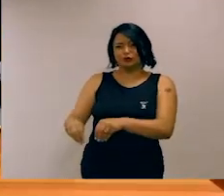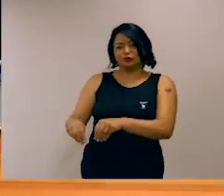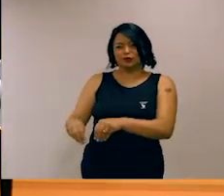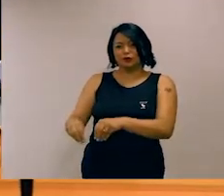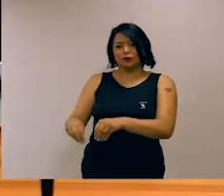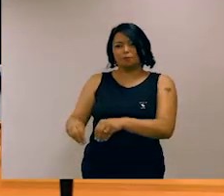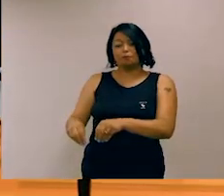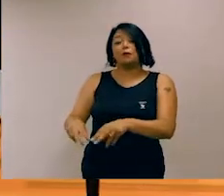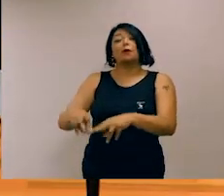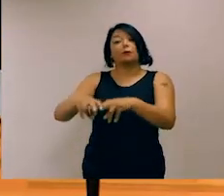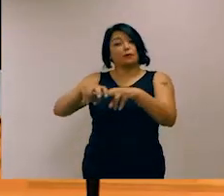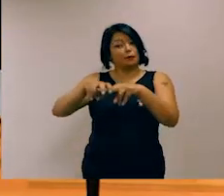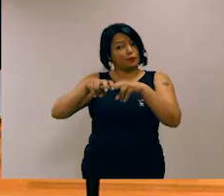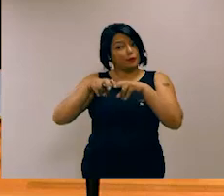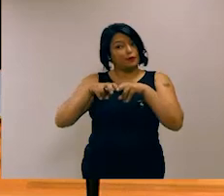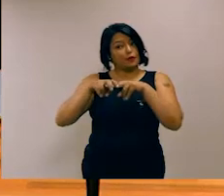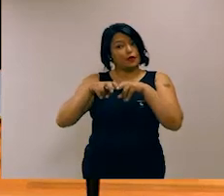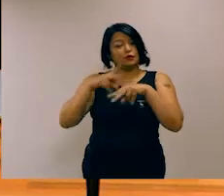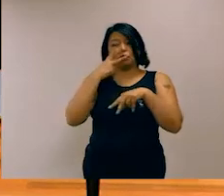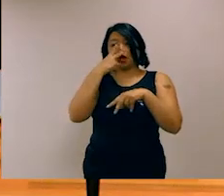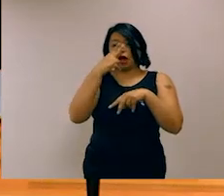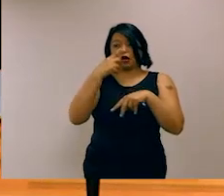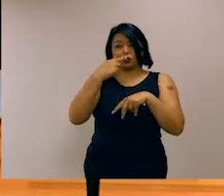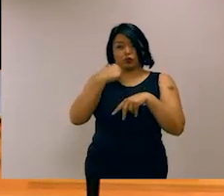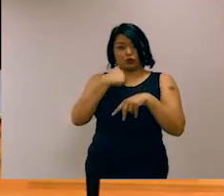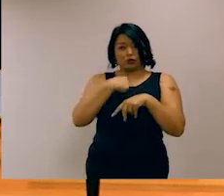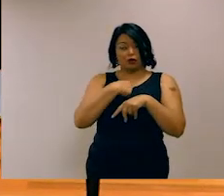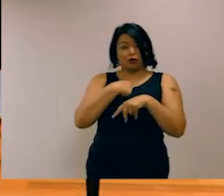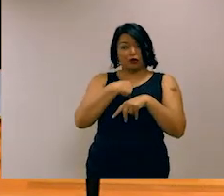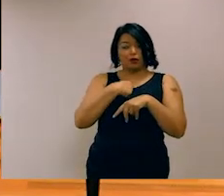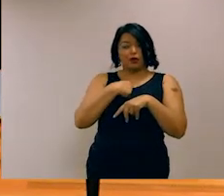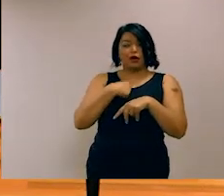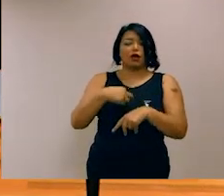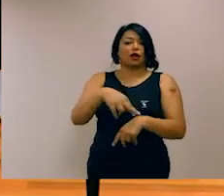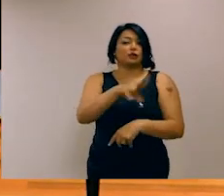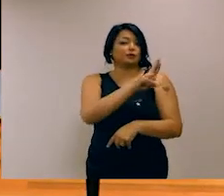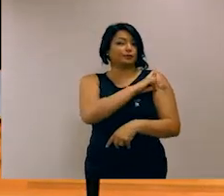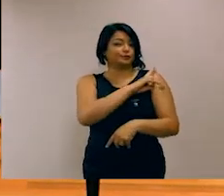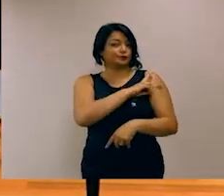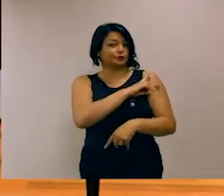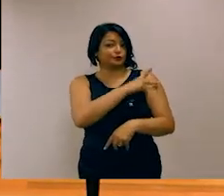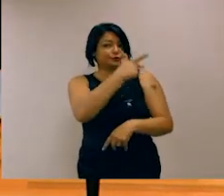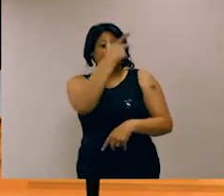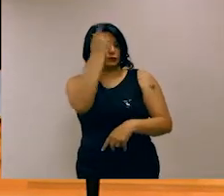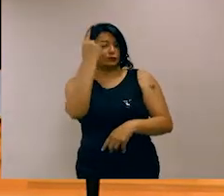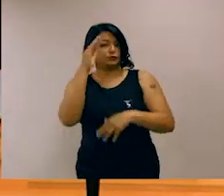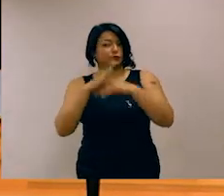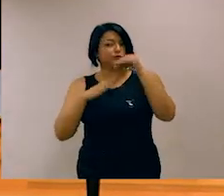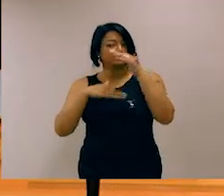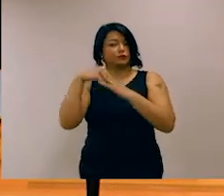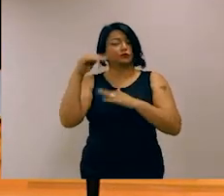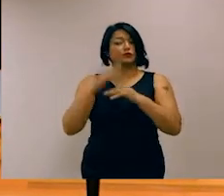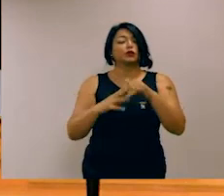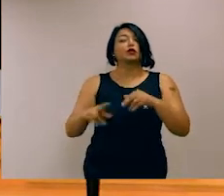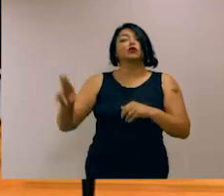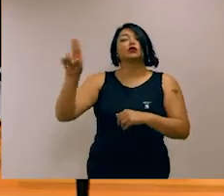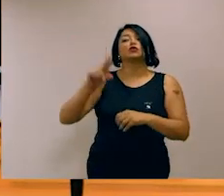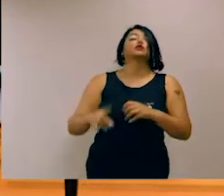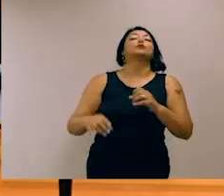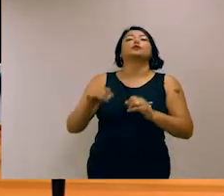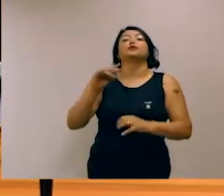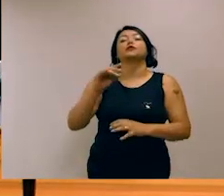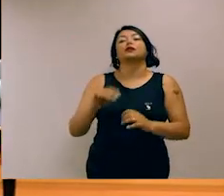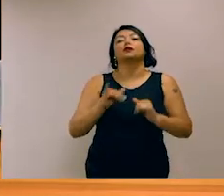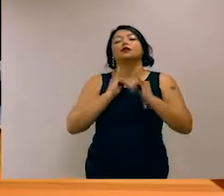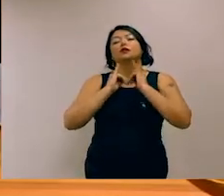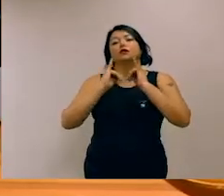dear friends from CGU mentioned. So because of that, I think that the role of the professionals who work